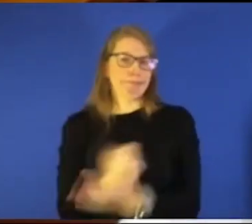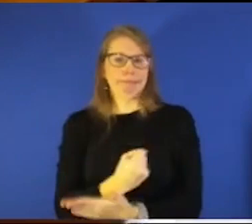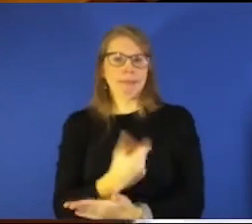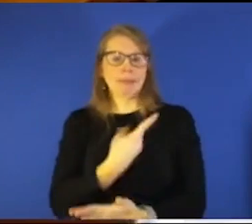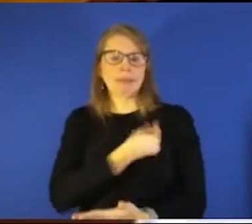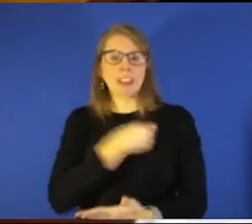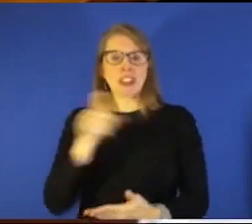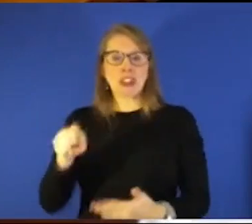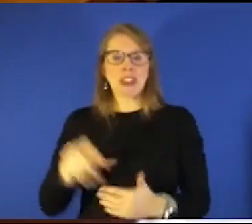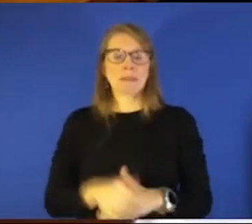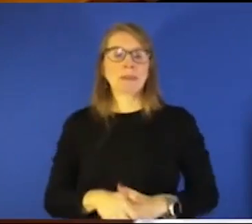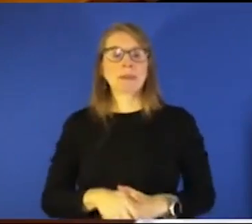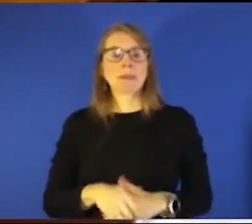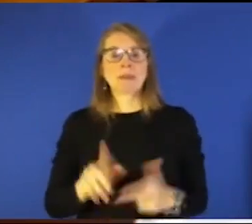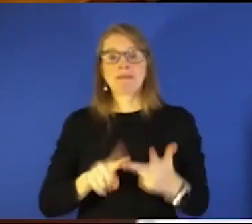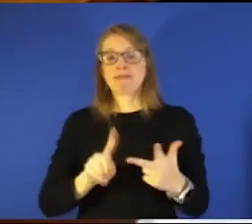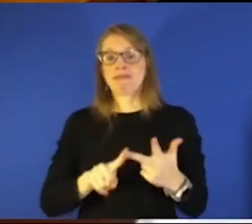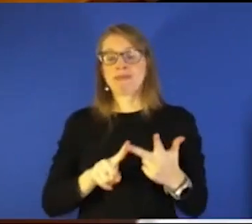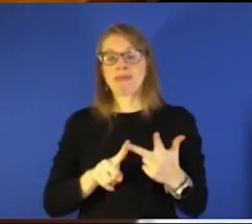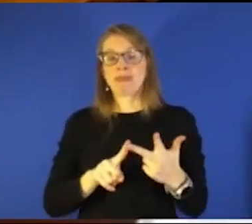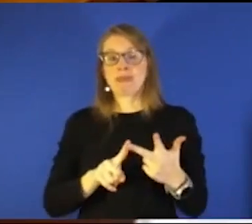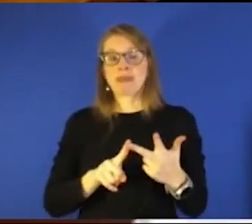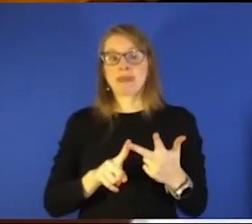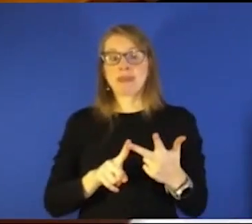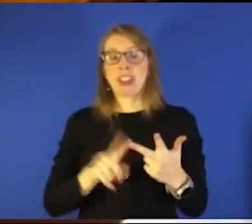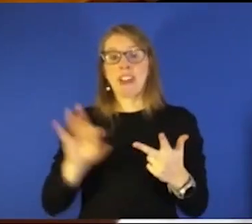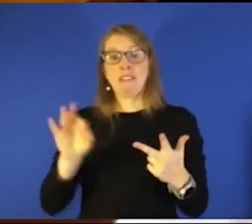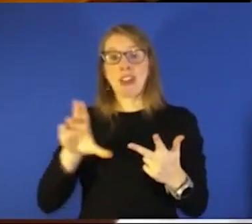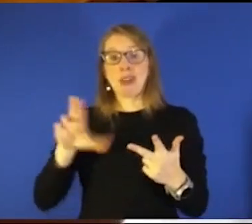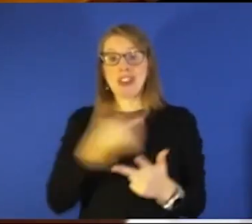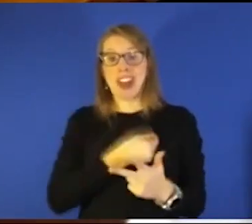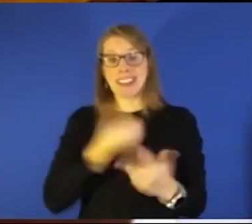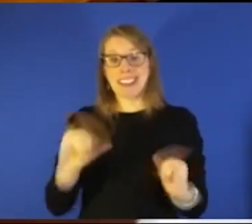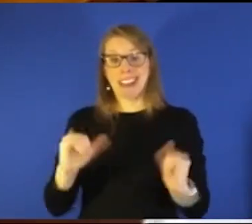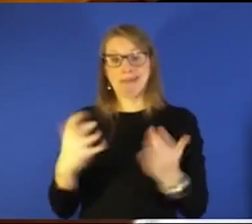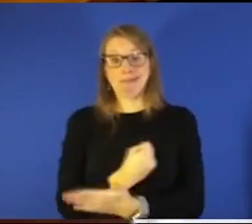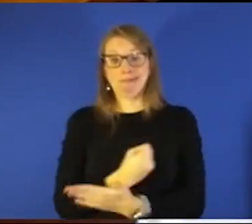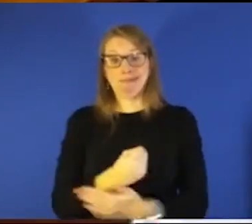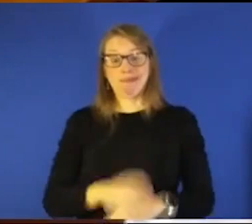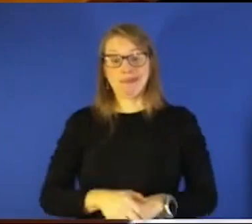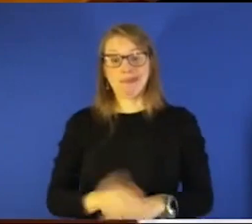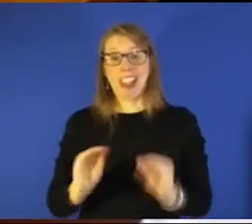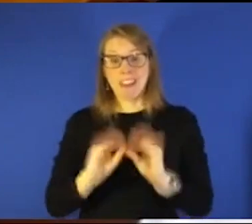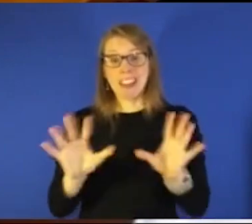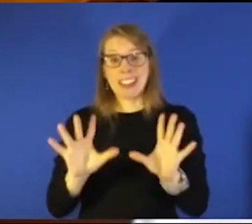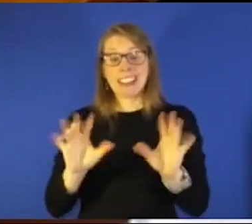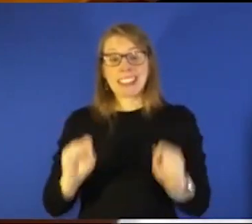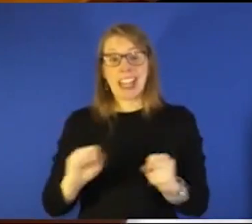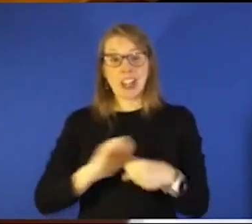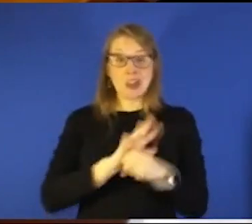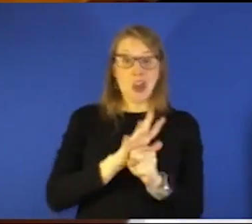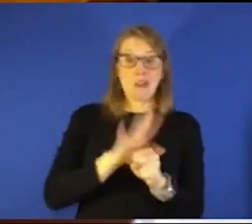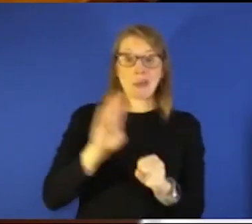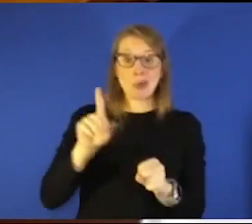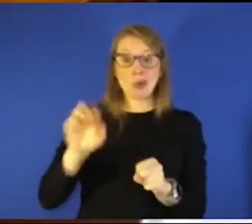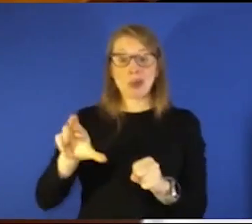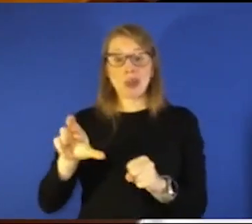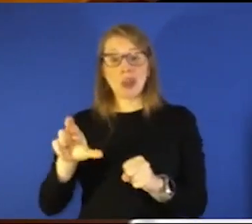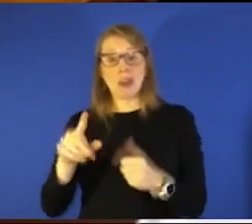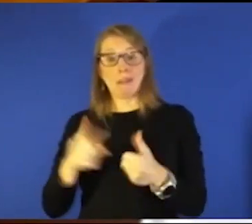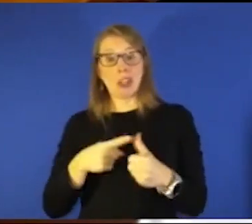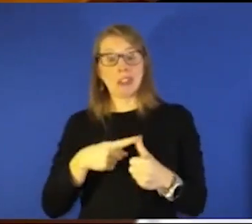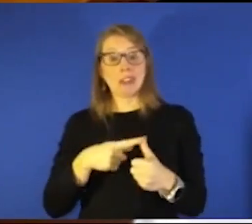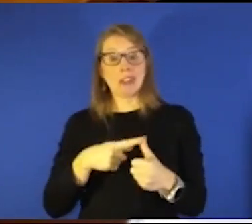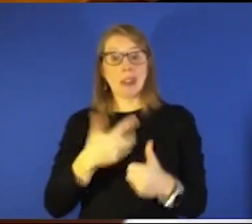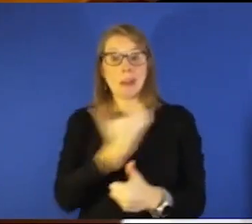booster. And also, it's not too late to get your flu shot. And you can obviously get your COVID booster or initial vaccination